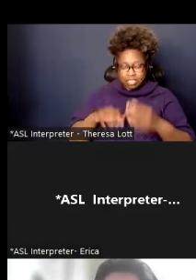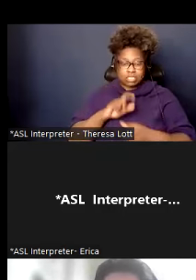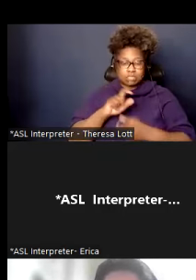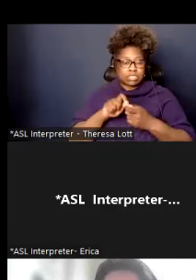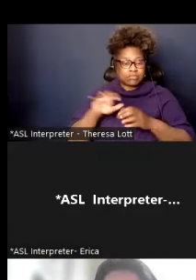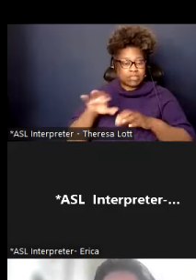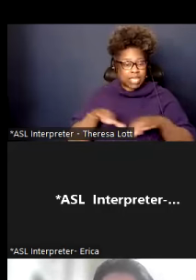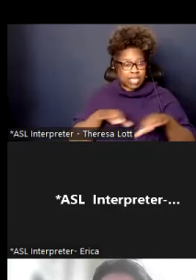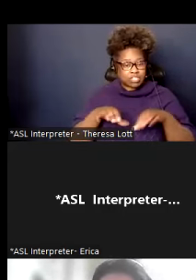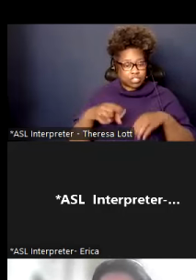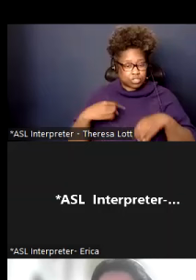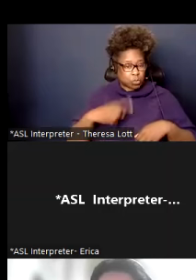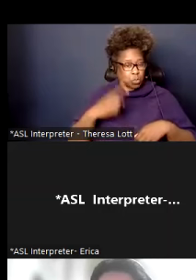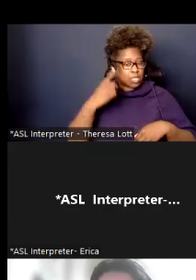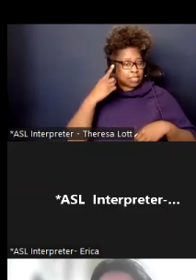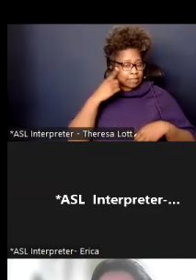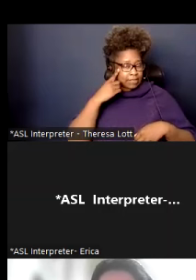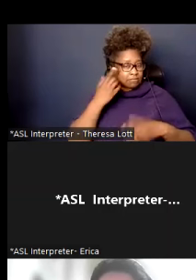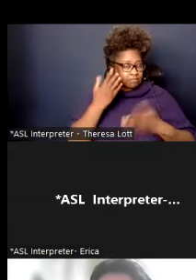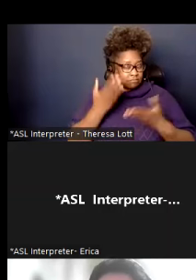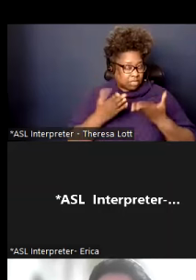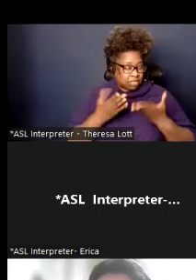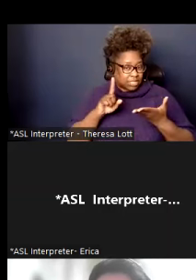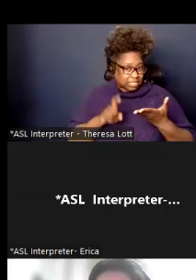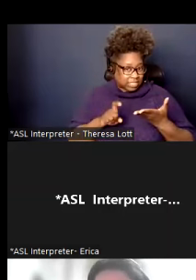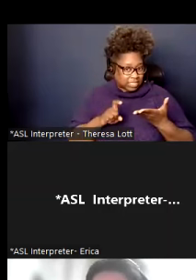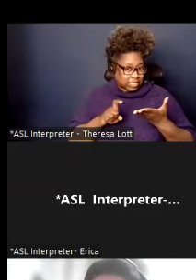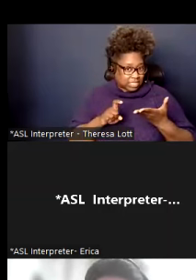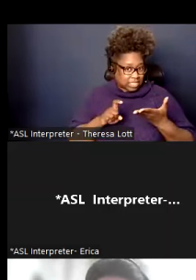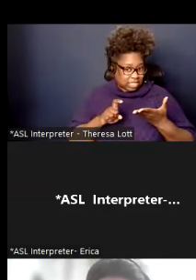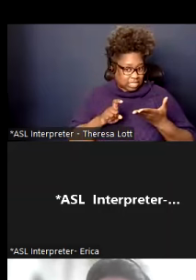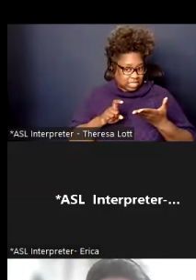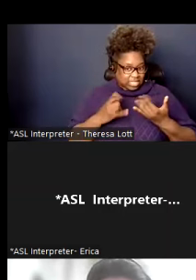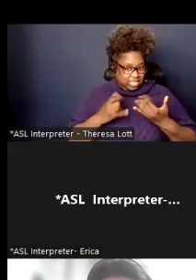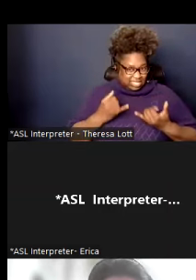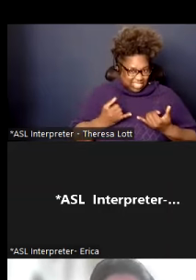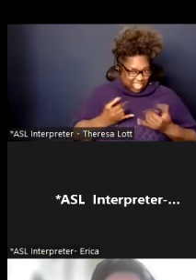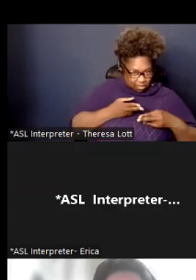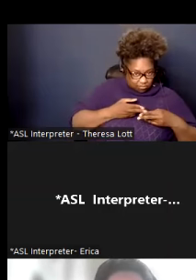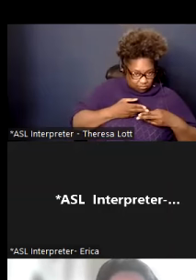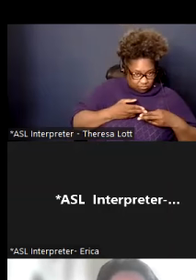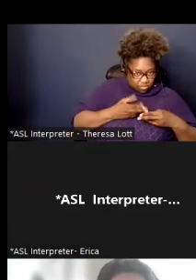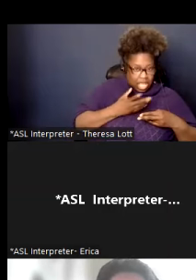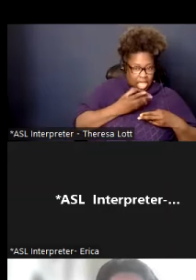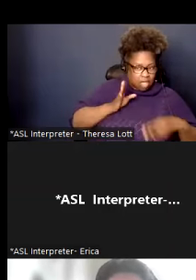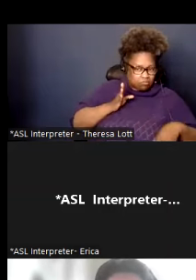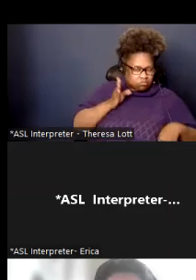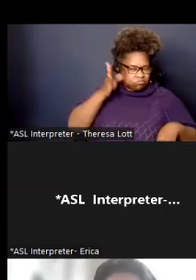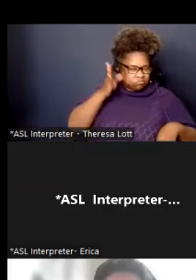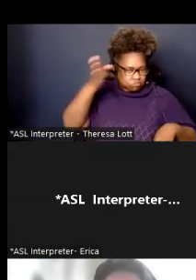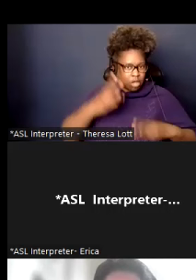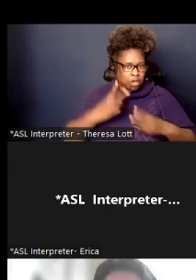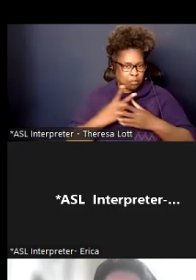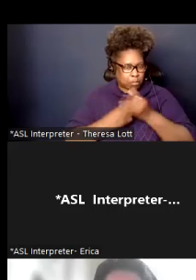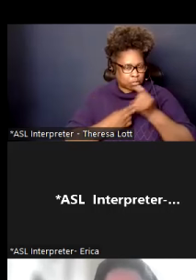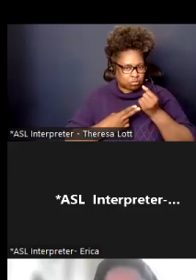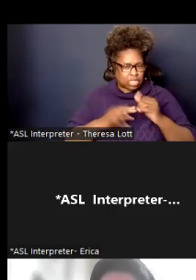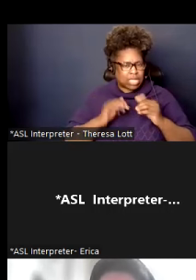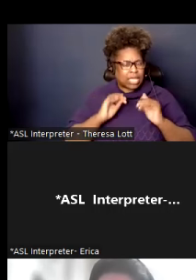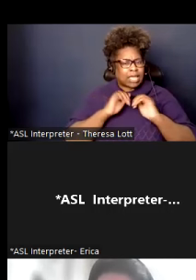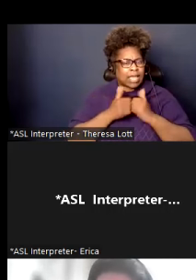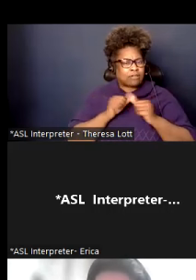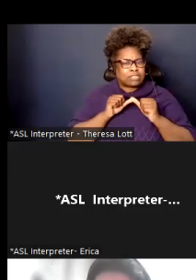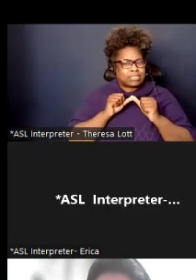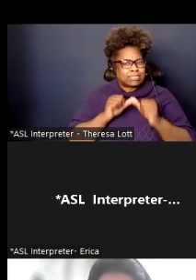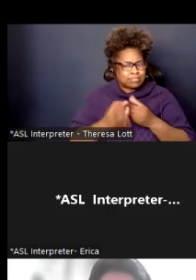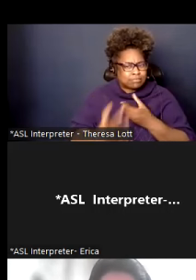we think might be needed in the short term and long term, and how to stay involved and continue to share